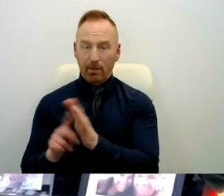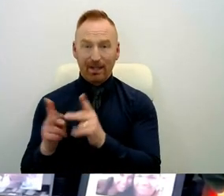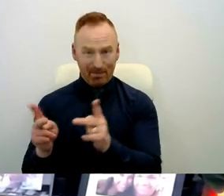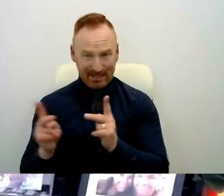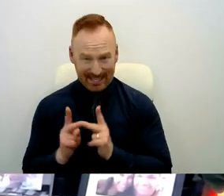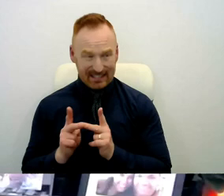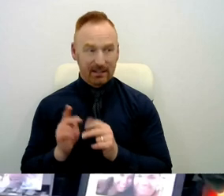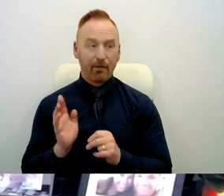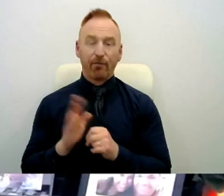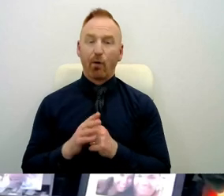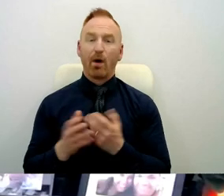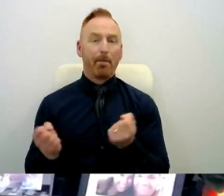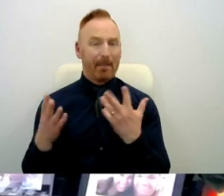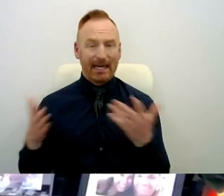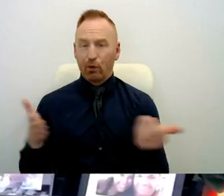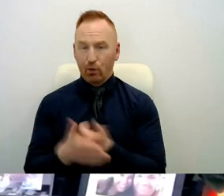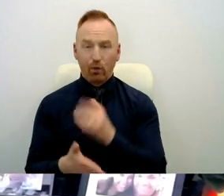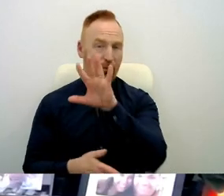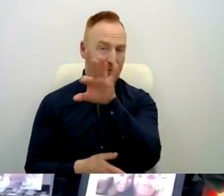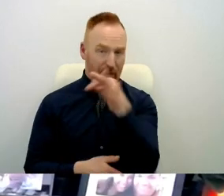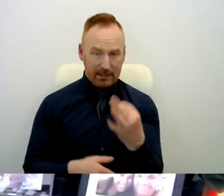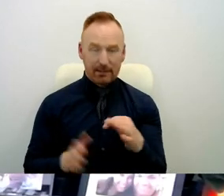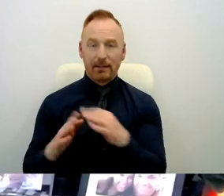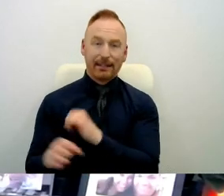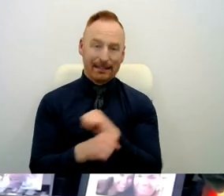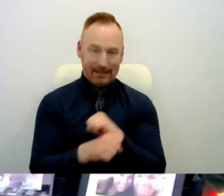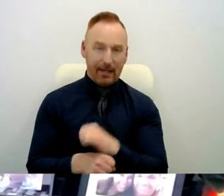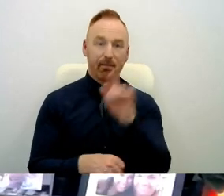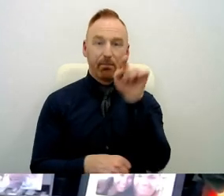popular place of origin for many of New France's enslaved blacks.